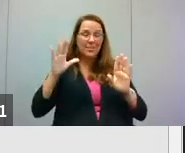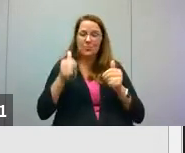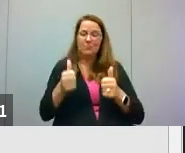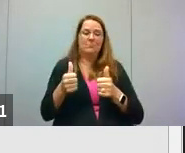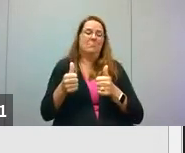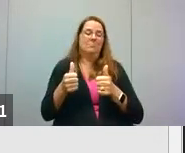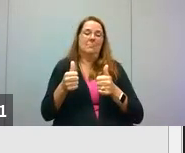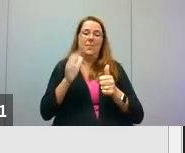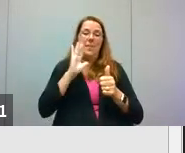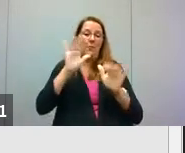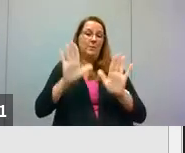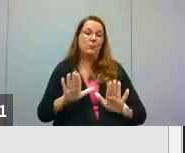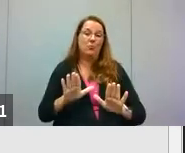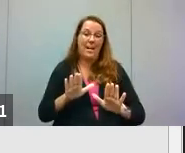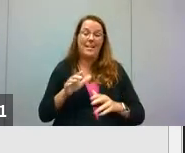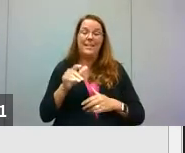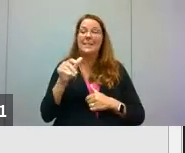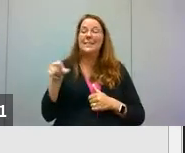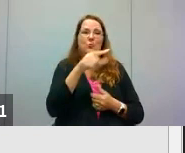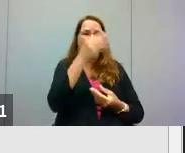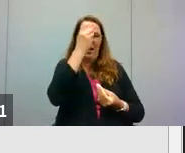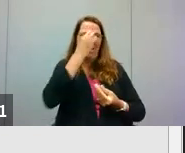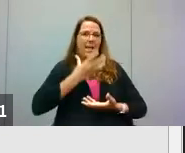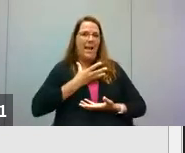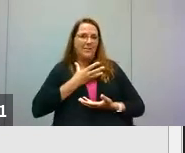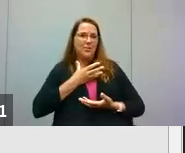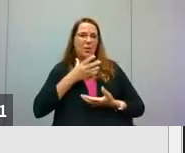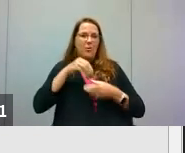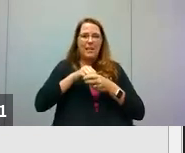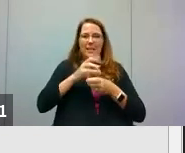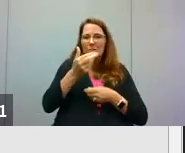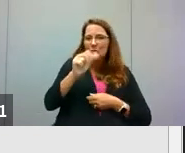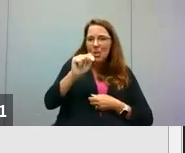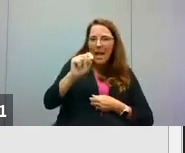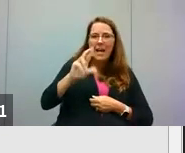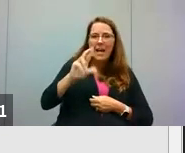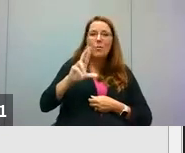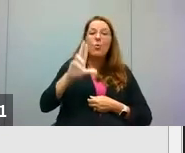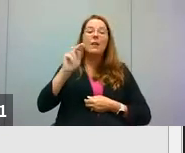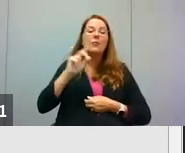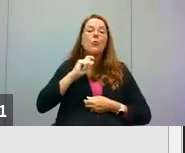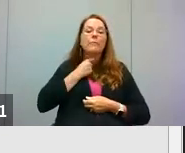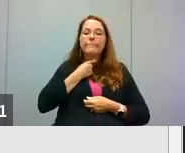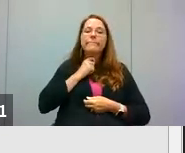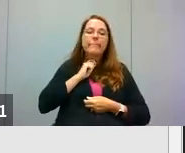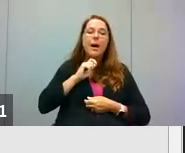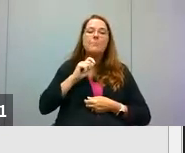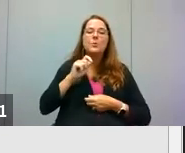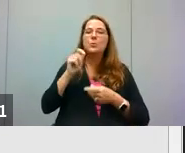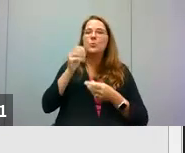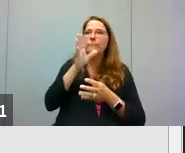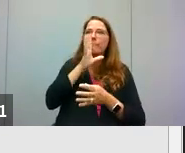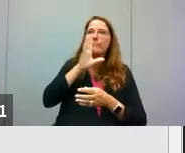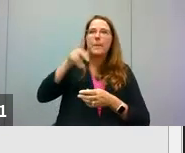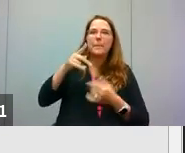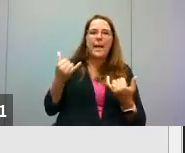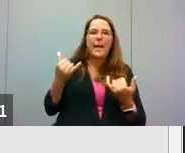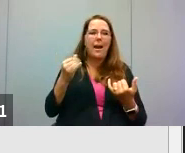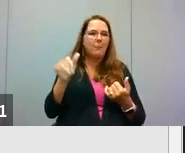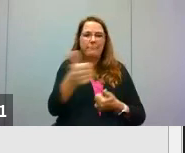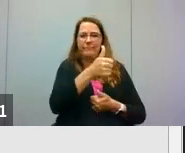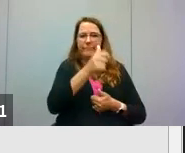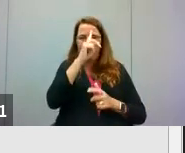great. You can let us know in the chat, or you can unmute, whichever you prefer.